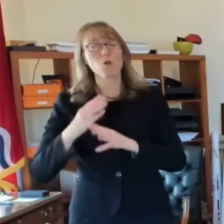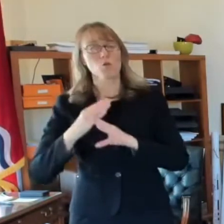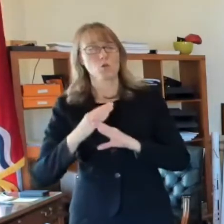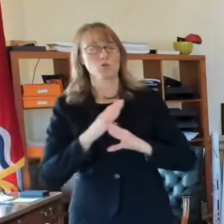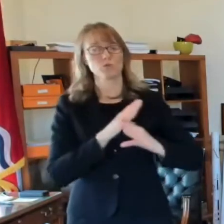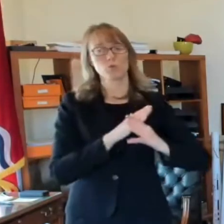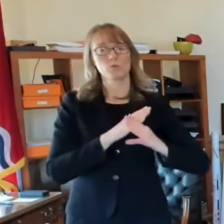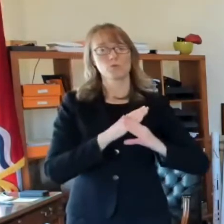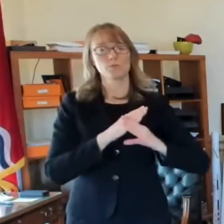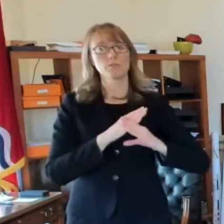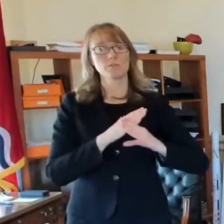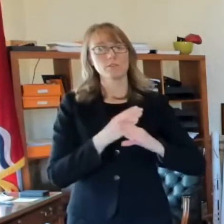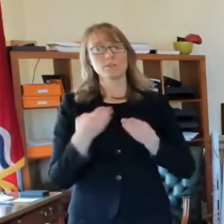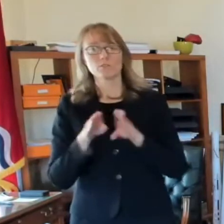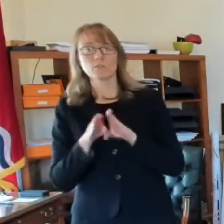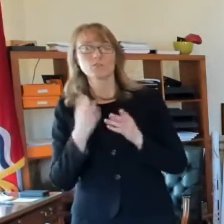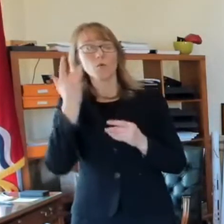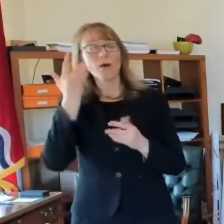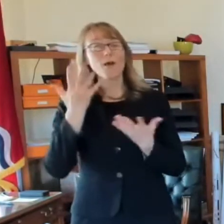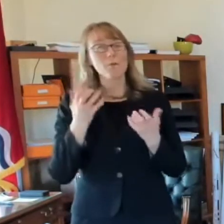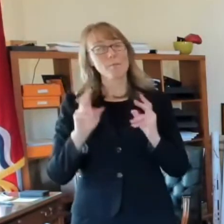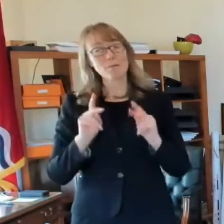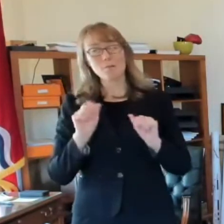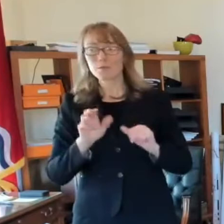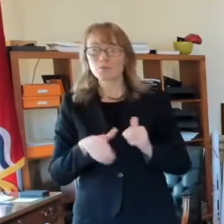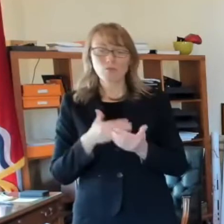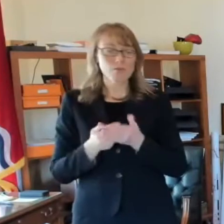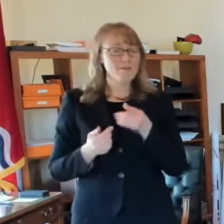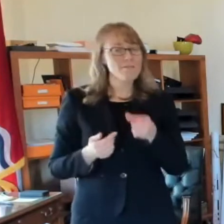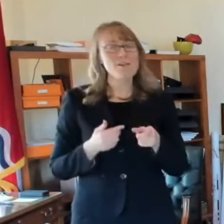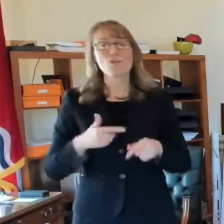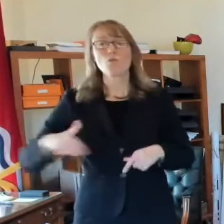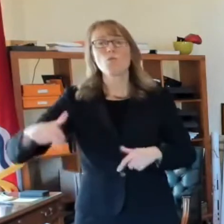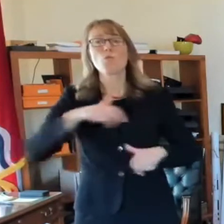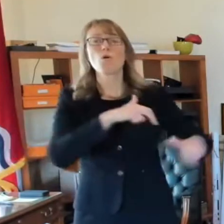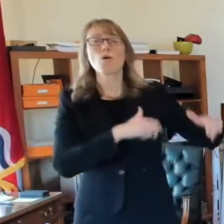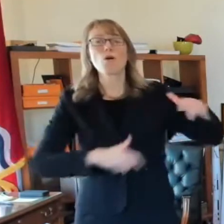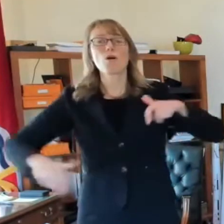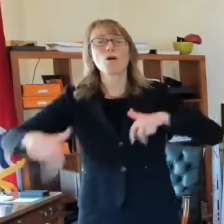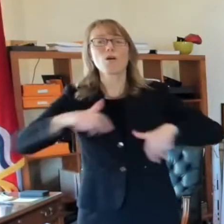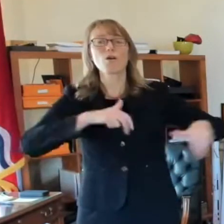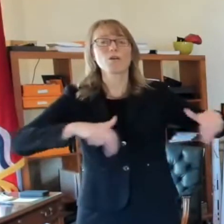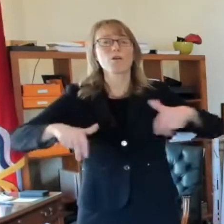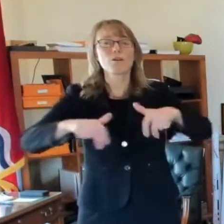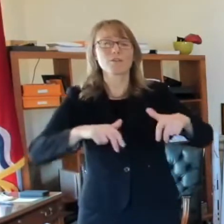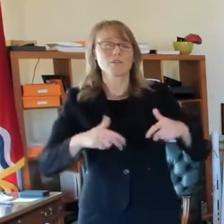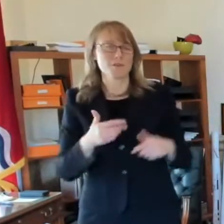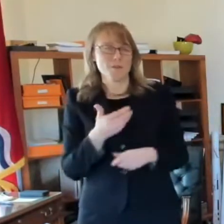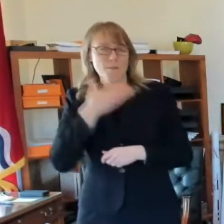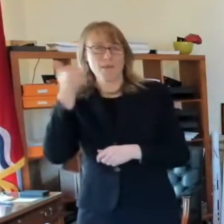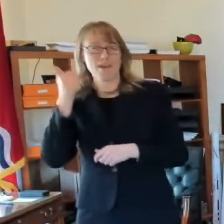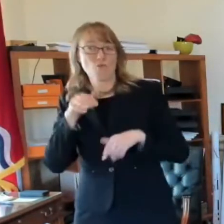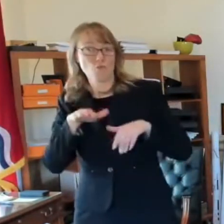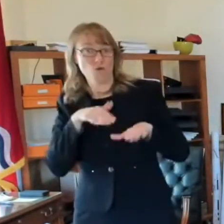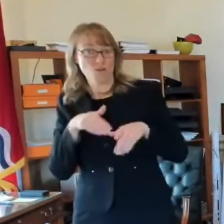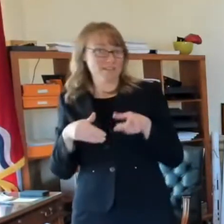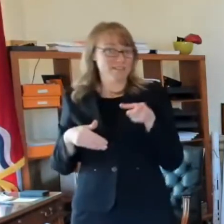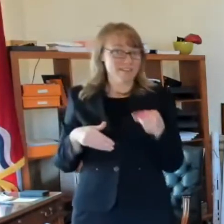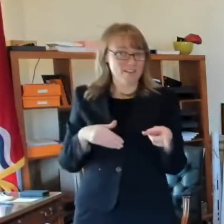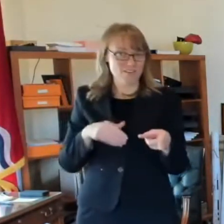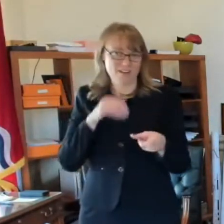different questions. Reopening all the roads at Carondelet Park. We are leaving those roads closed for the time being, and